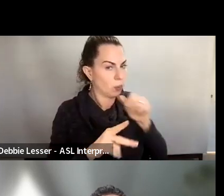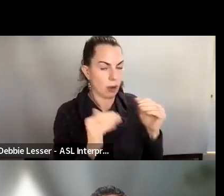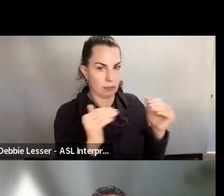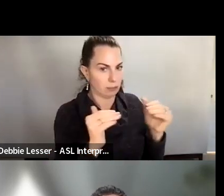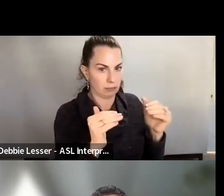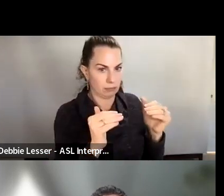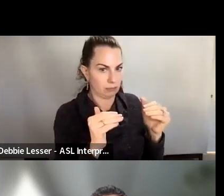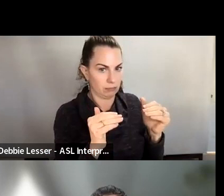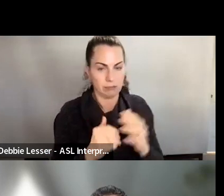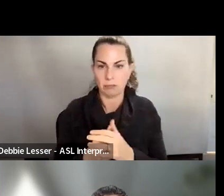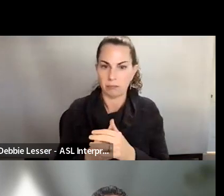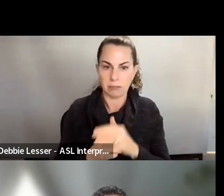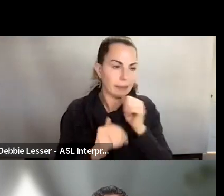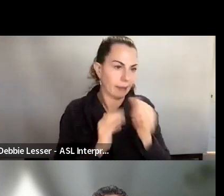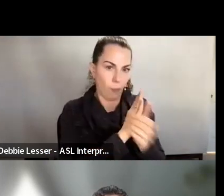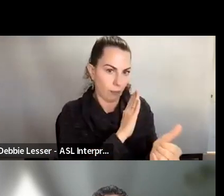been. So,